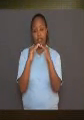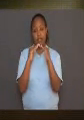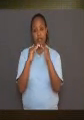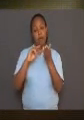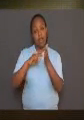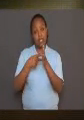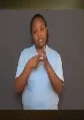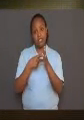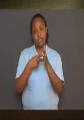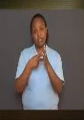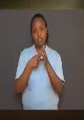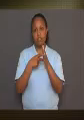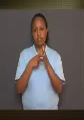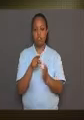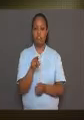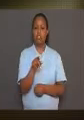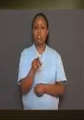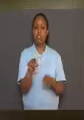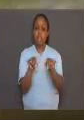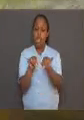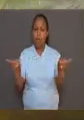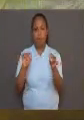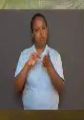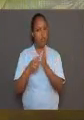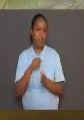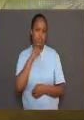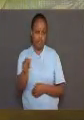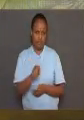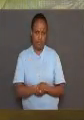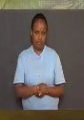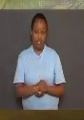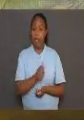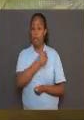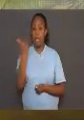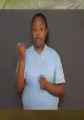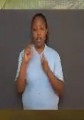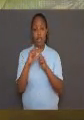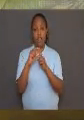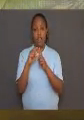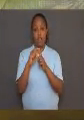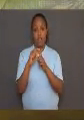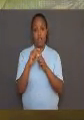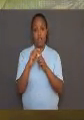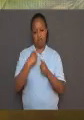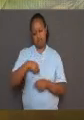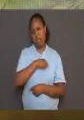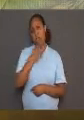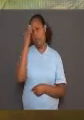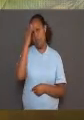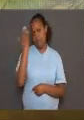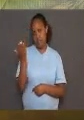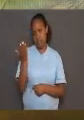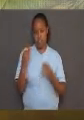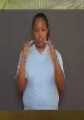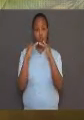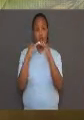not mean similarity. In other words, we know that